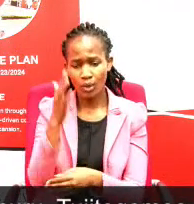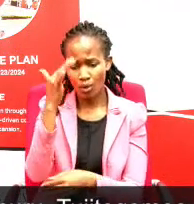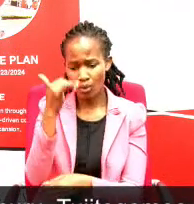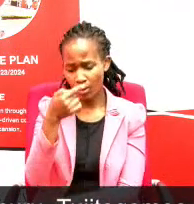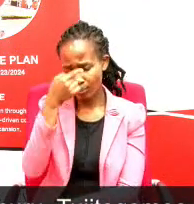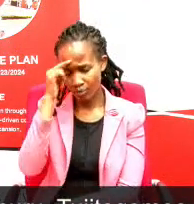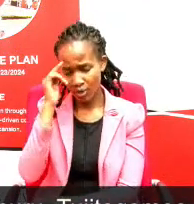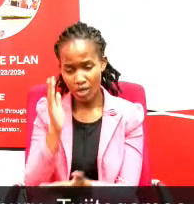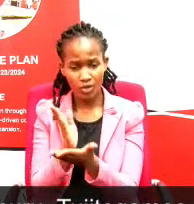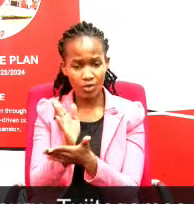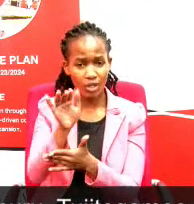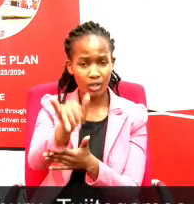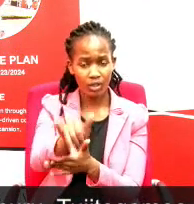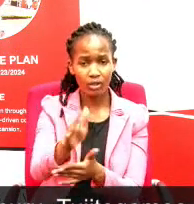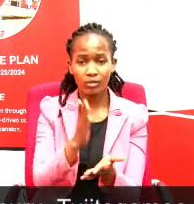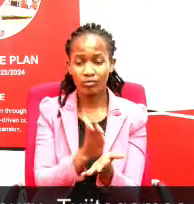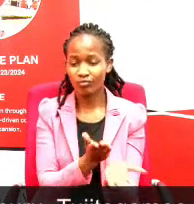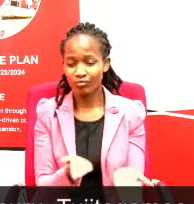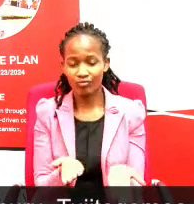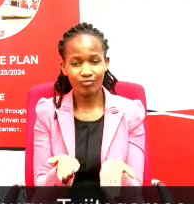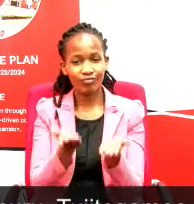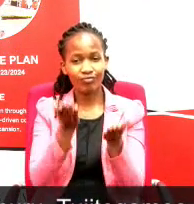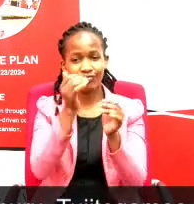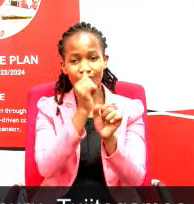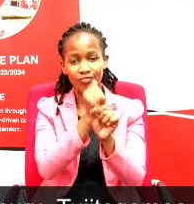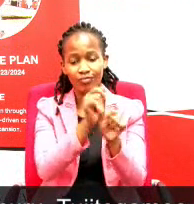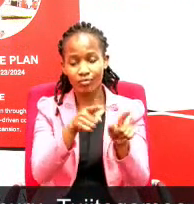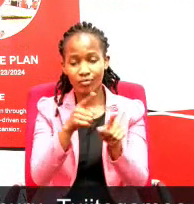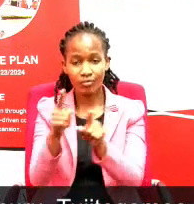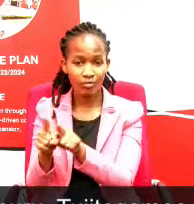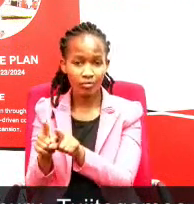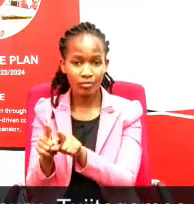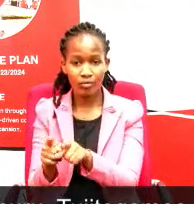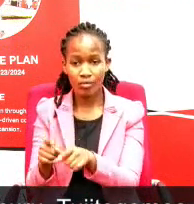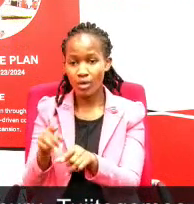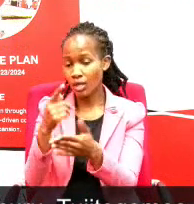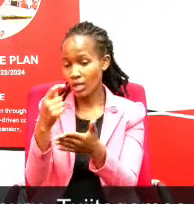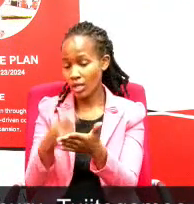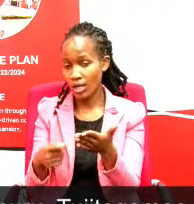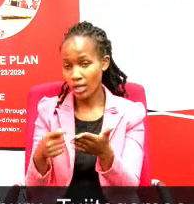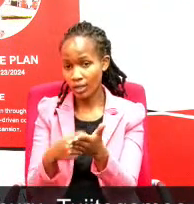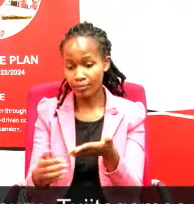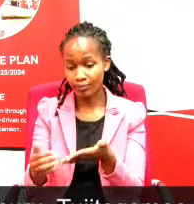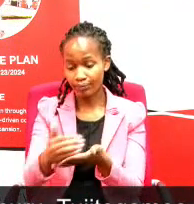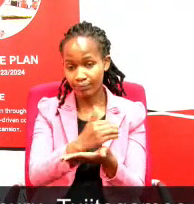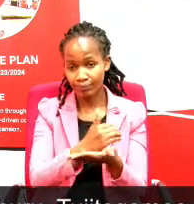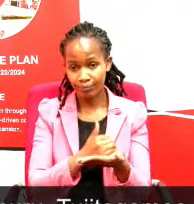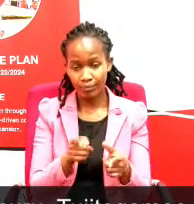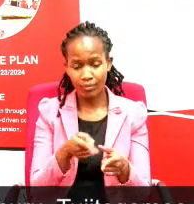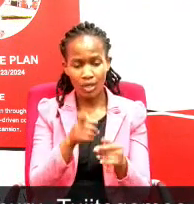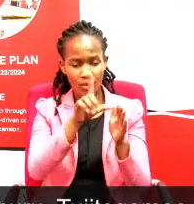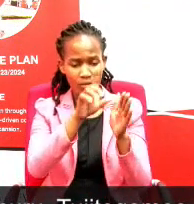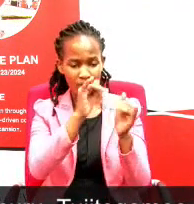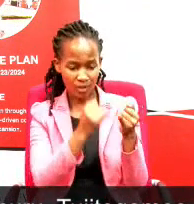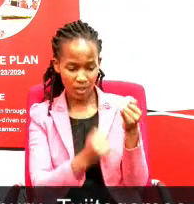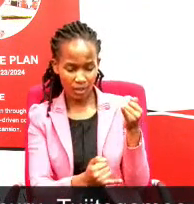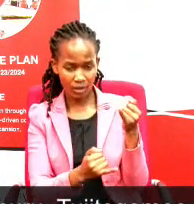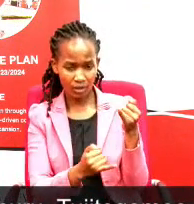of ensuring improved compliance and improved revenue mobilization. And finally, we will